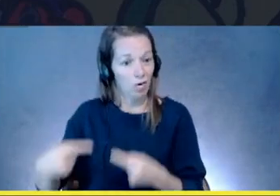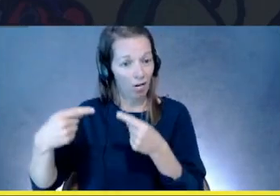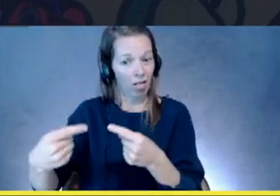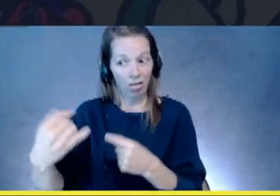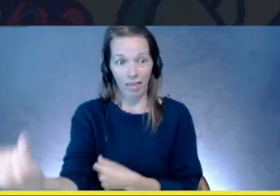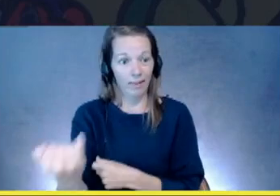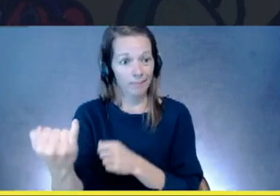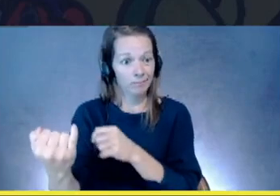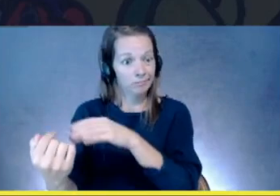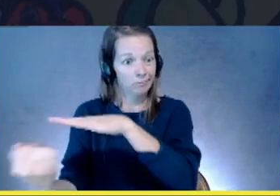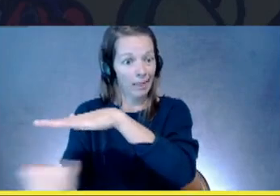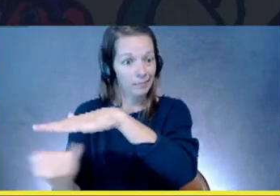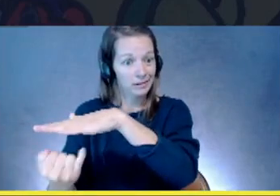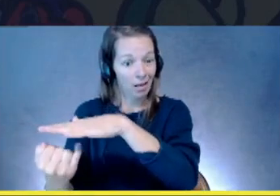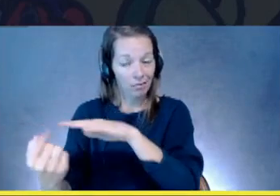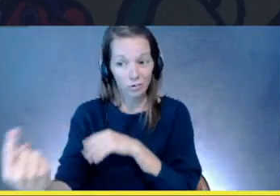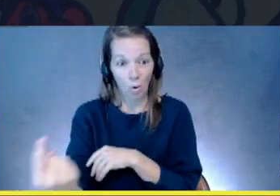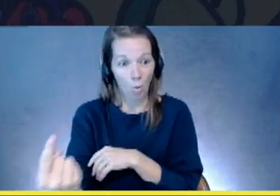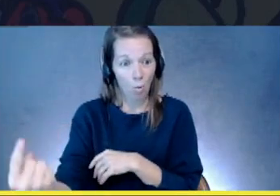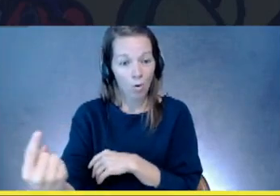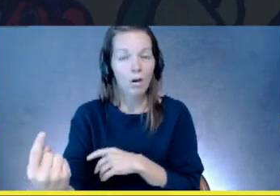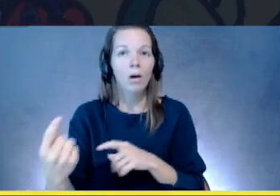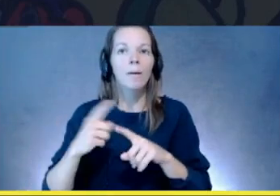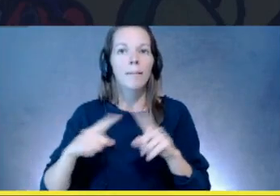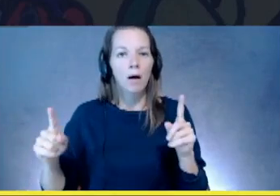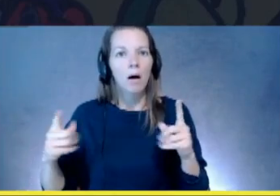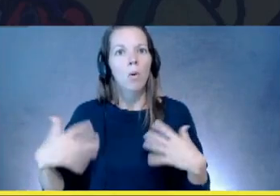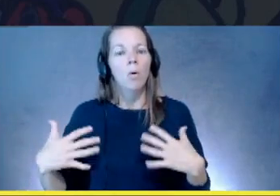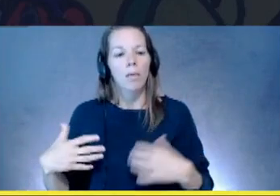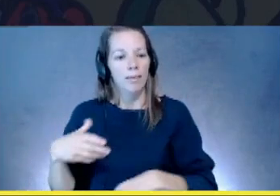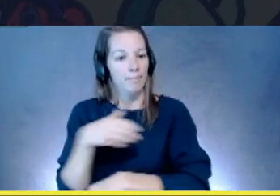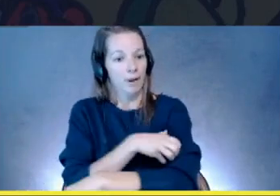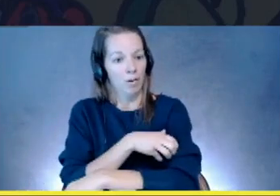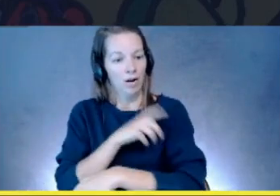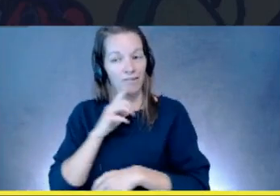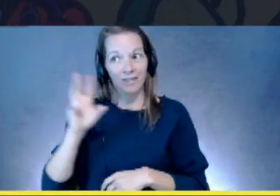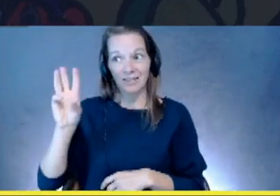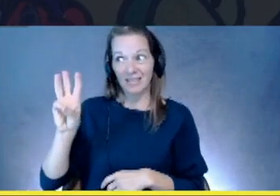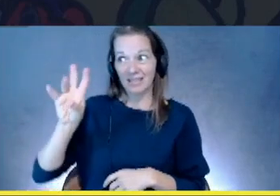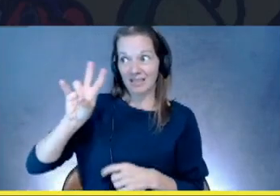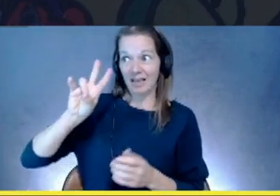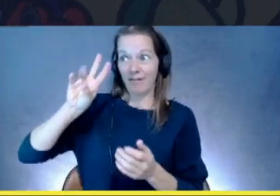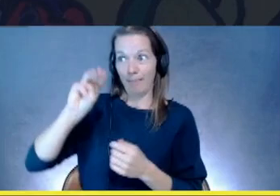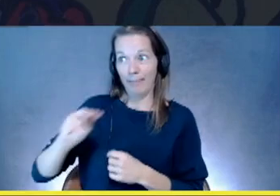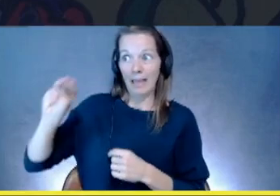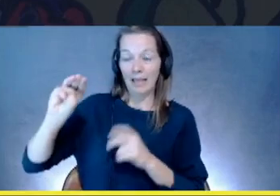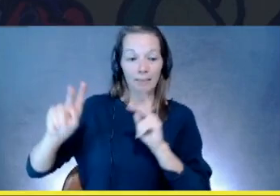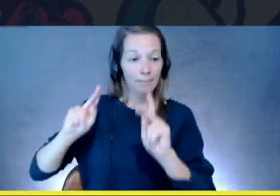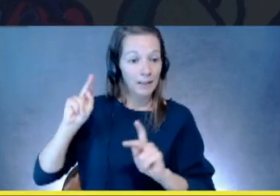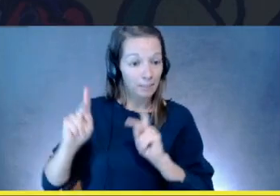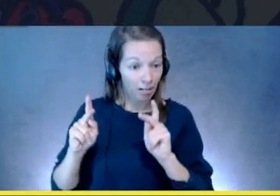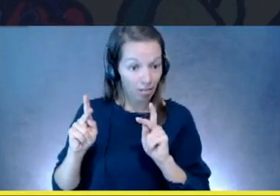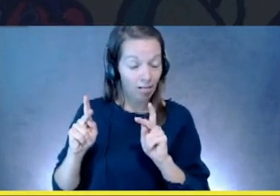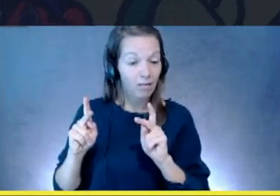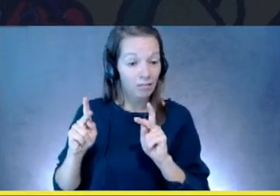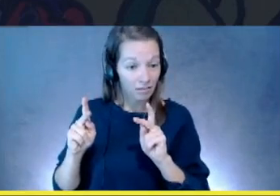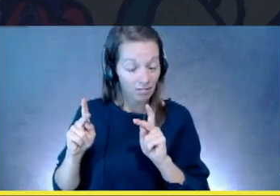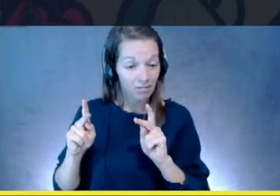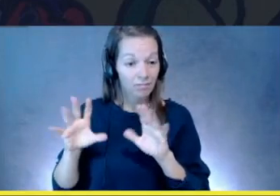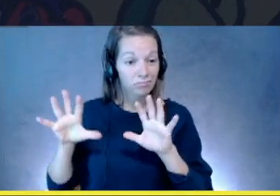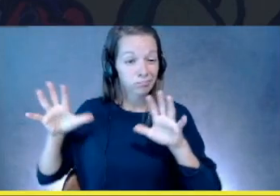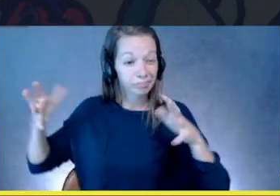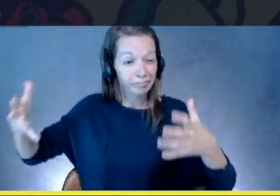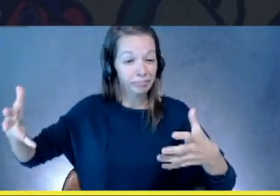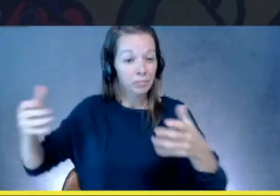could think about the power of these 67 million people, you know, who would come together